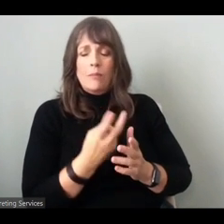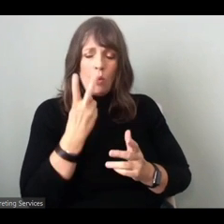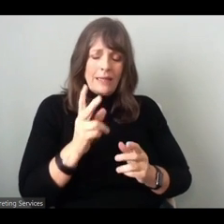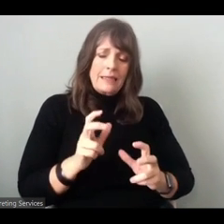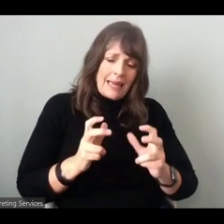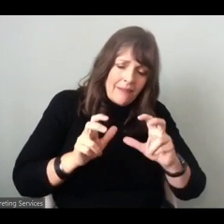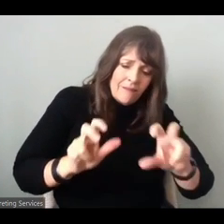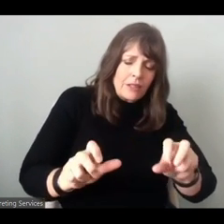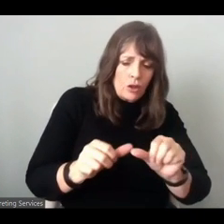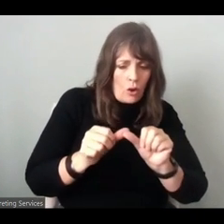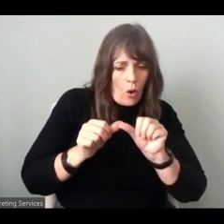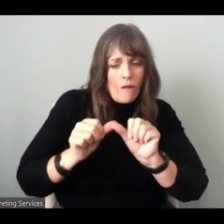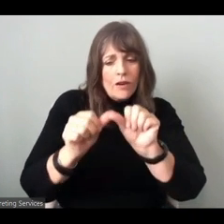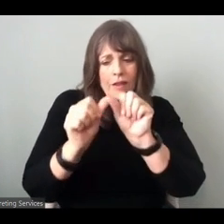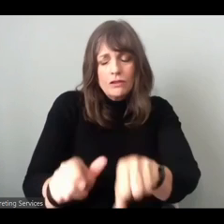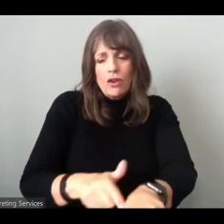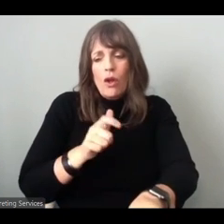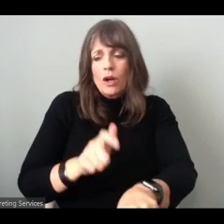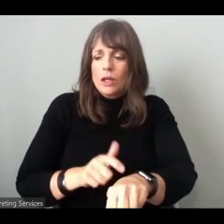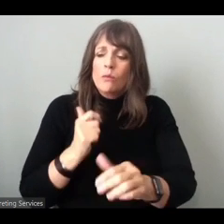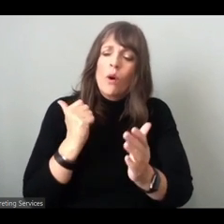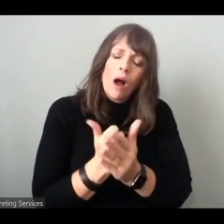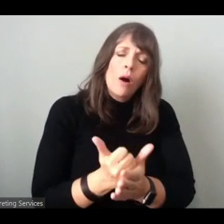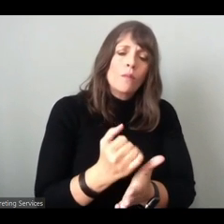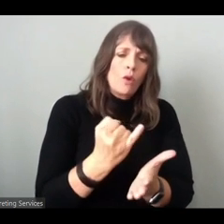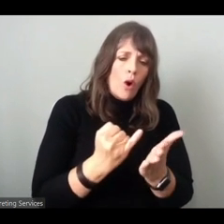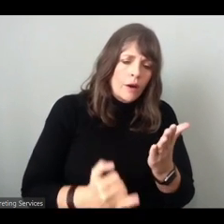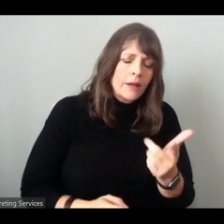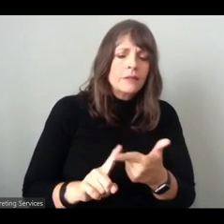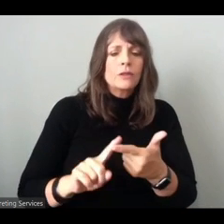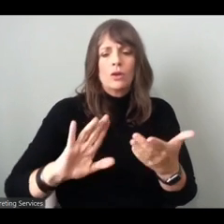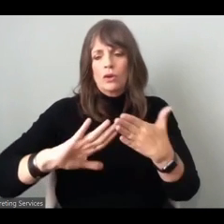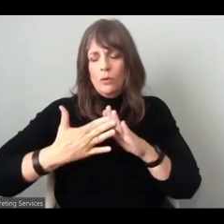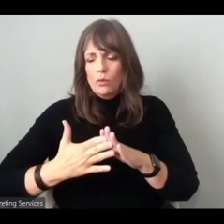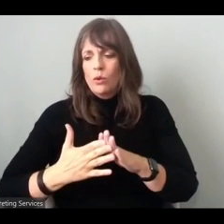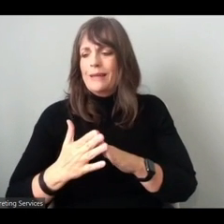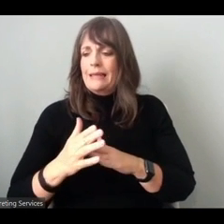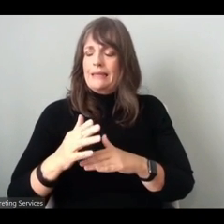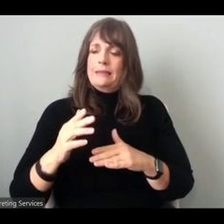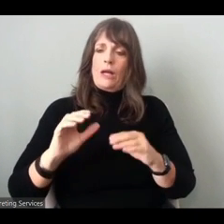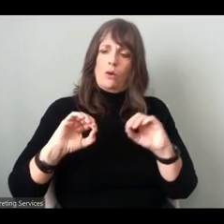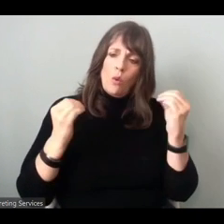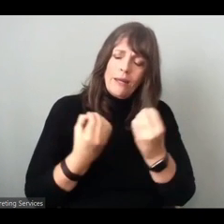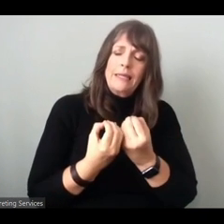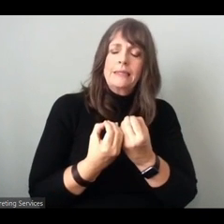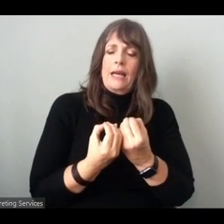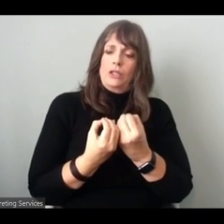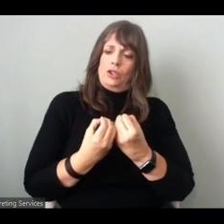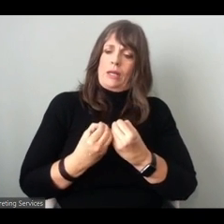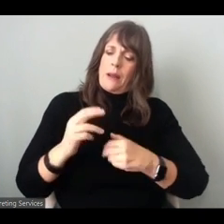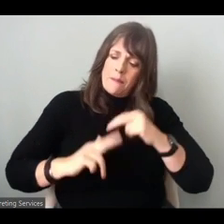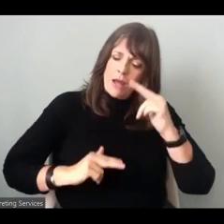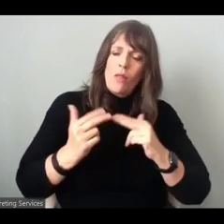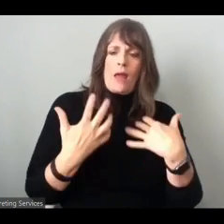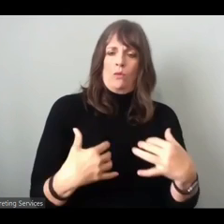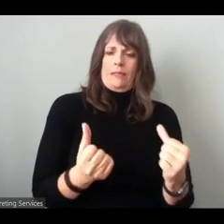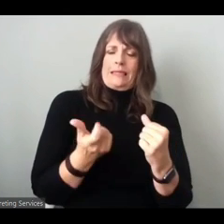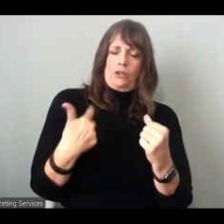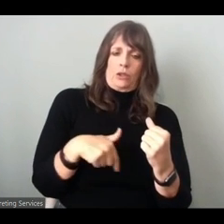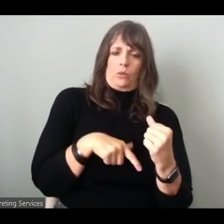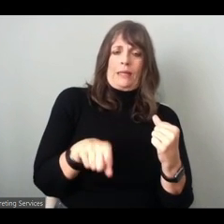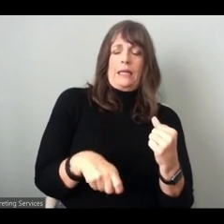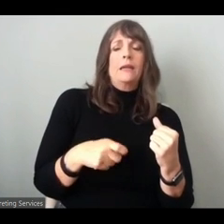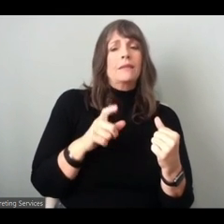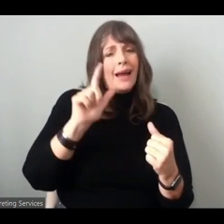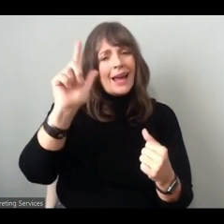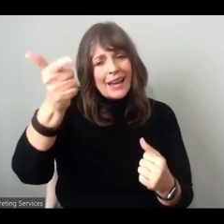term will help our artists, communities, and arts organizations build the resiliency they need. Inevitably, there will be lessons learned from all